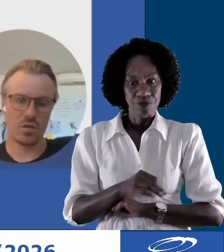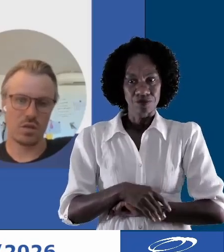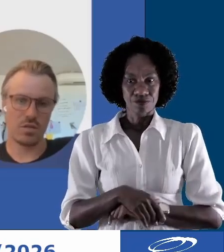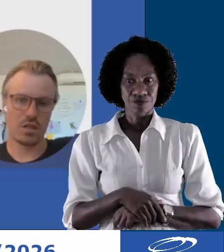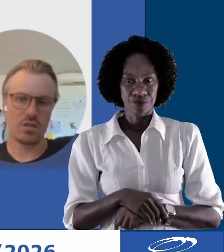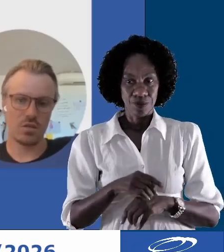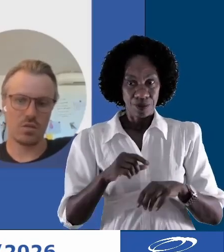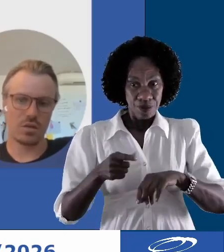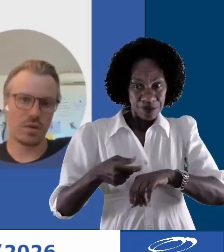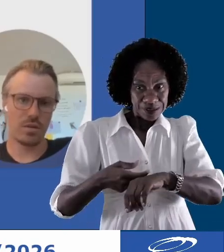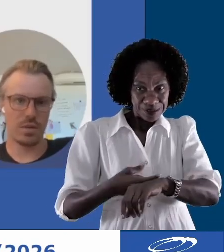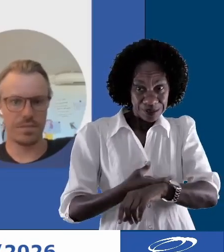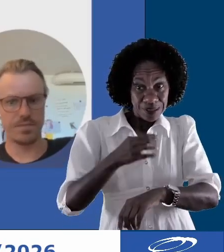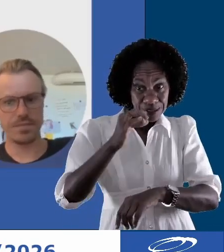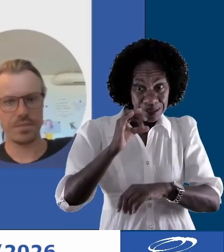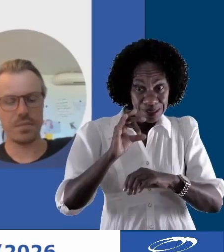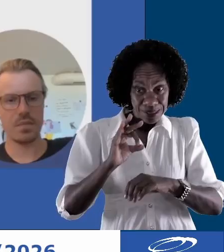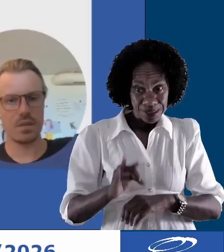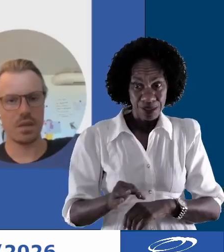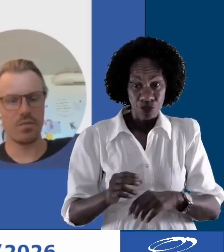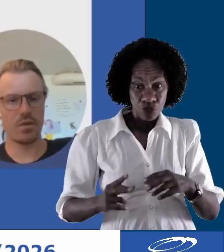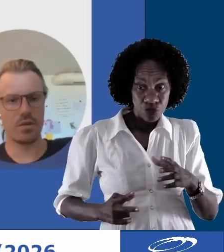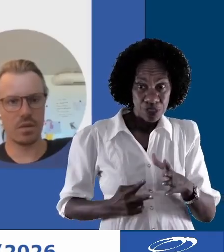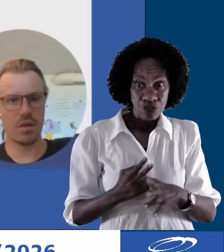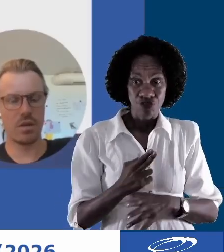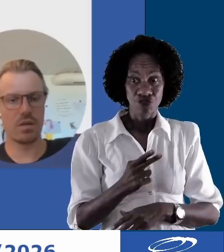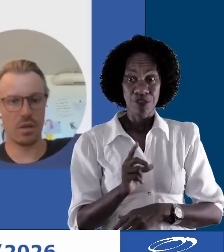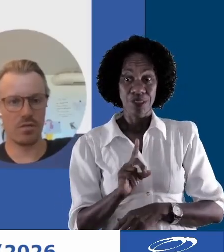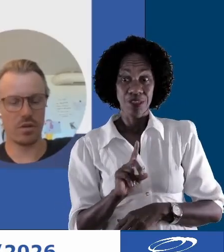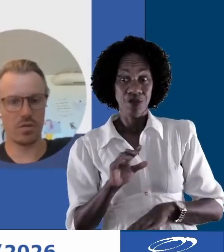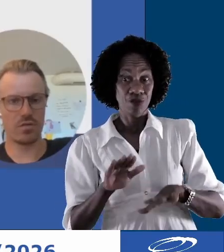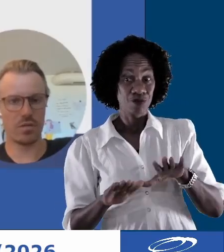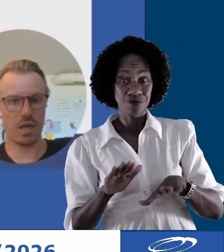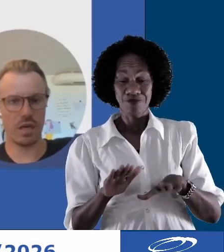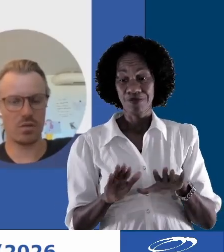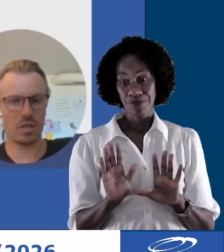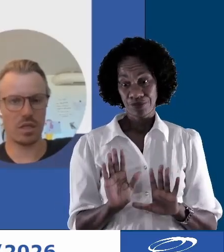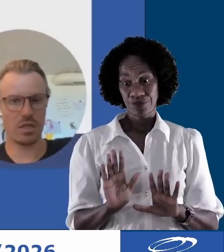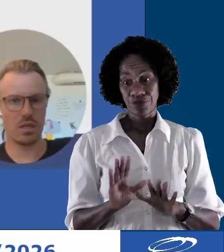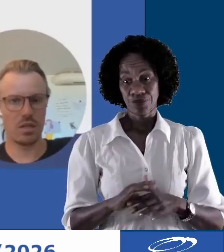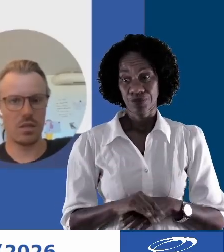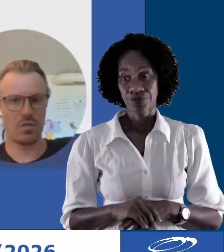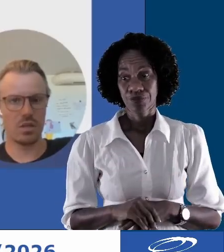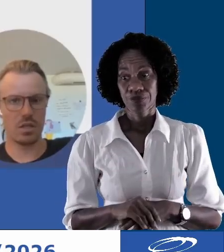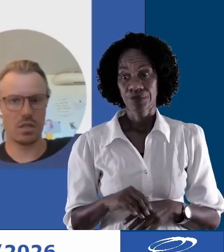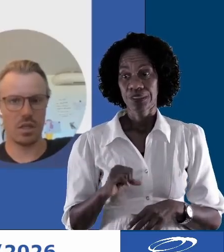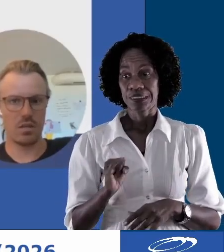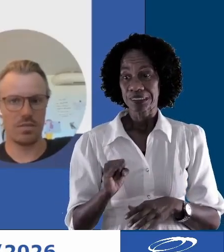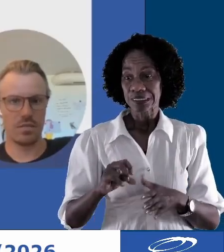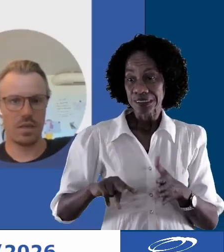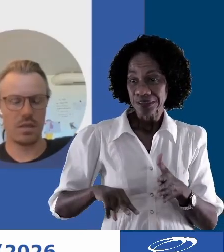surgical intervention or debridement, the delivery goes from the outside to the